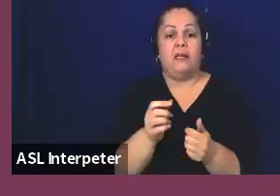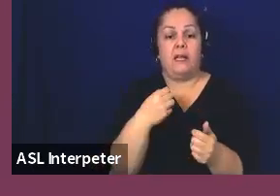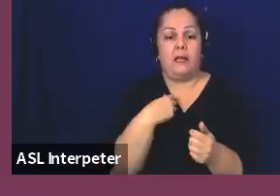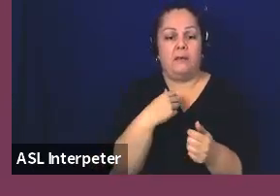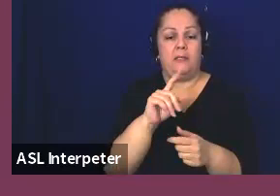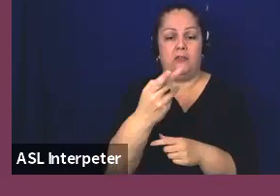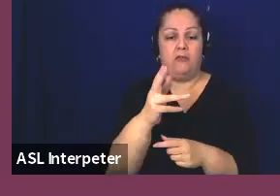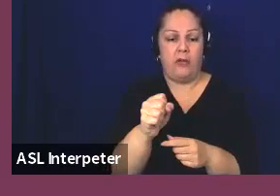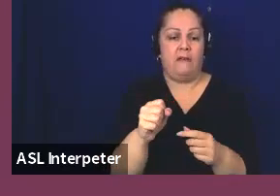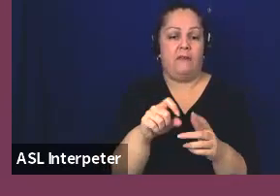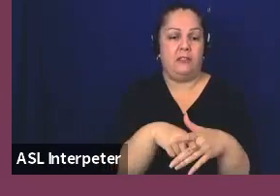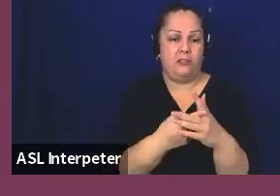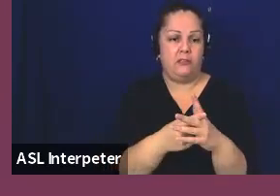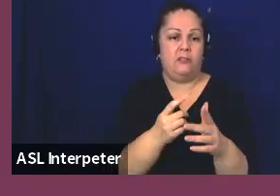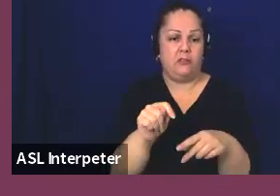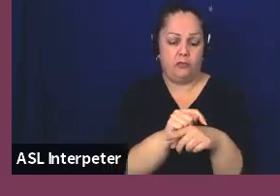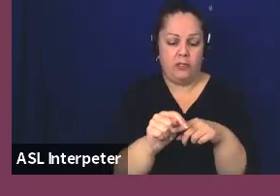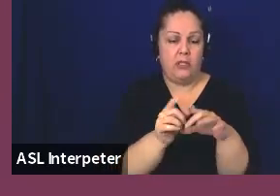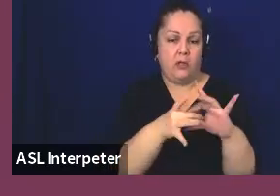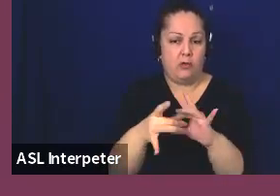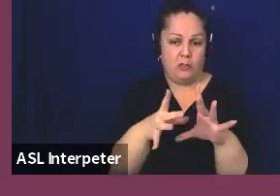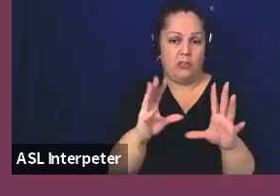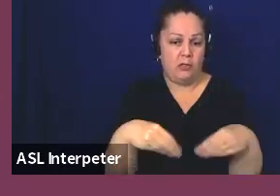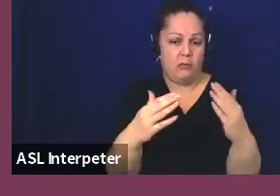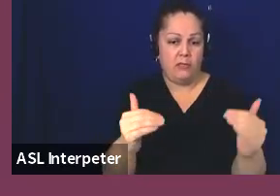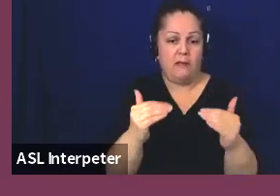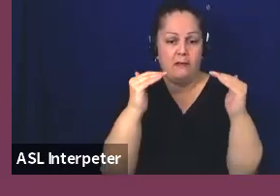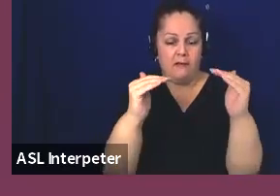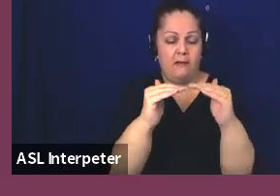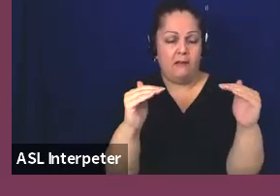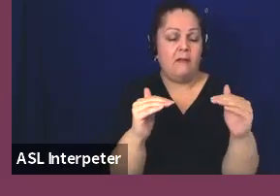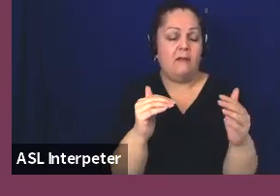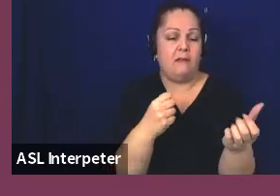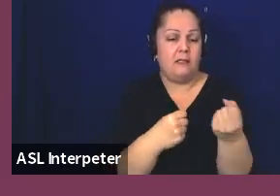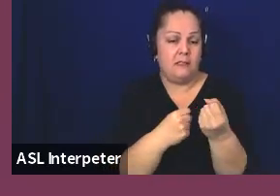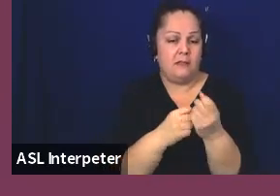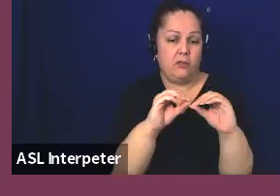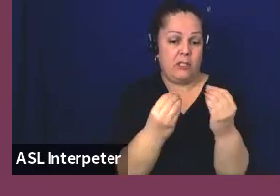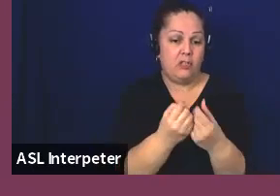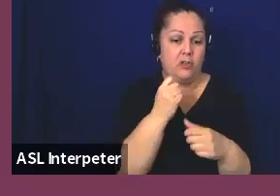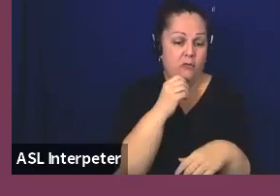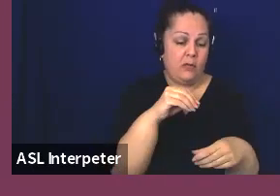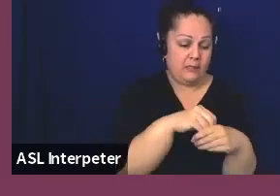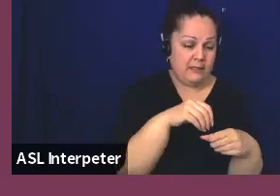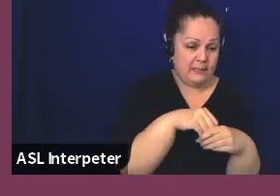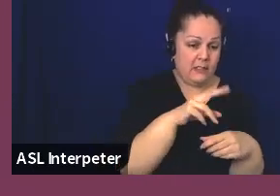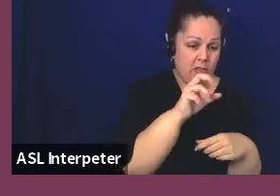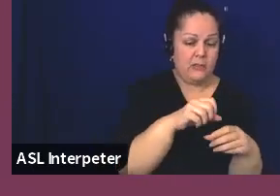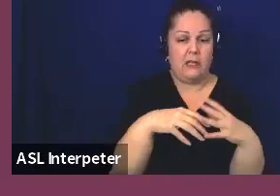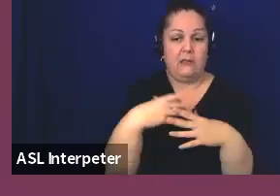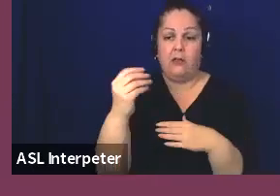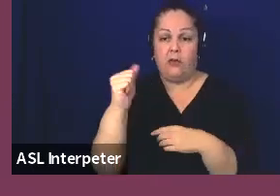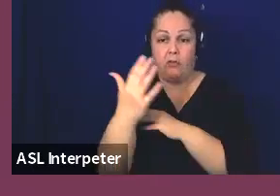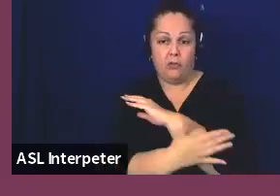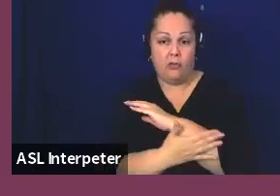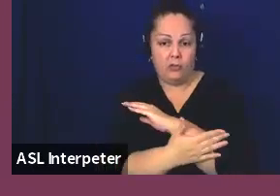and Technical Assistance Coordinator, where I provide high-level assistance to organizations both domestically and internationally.